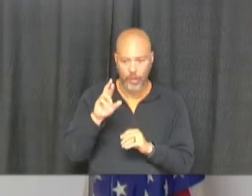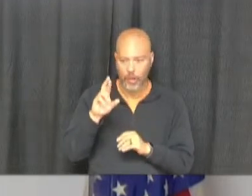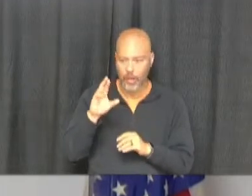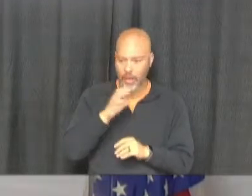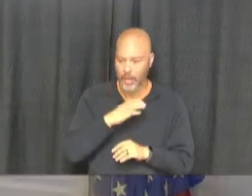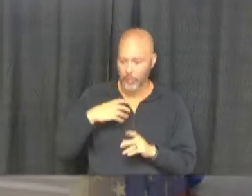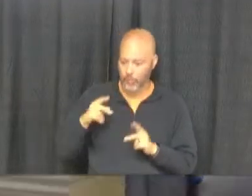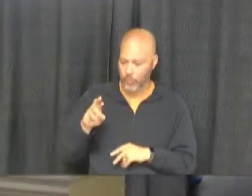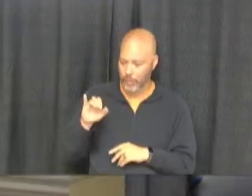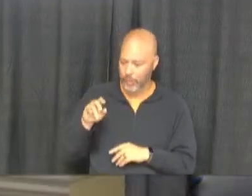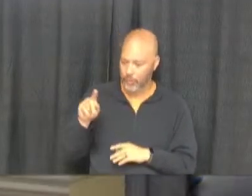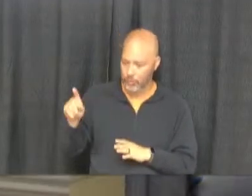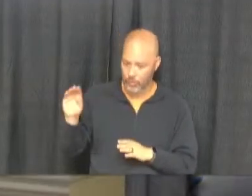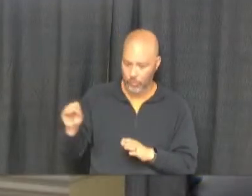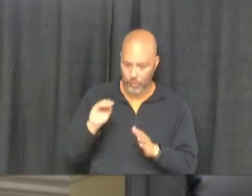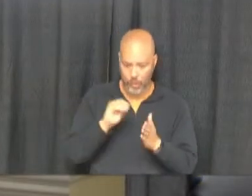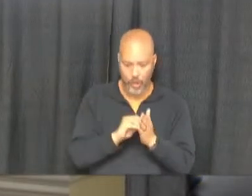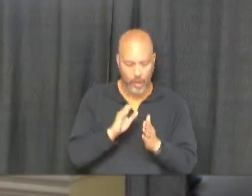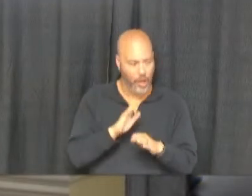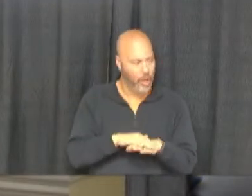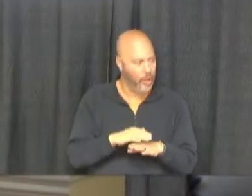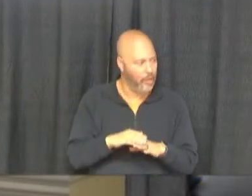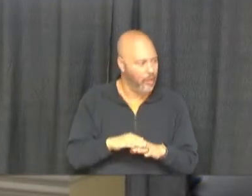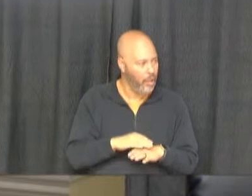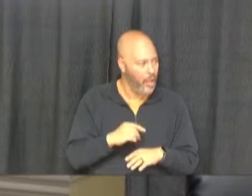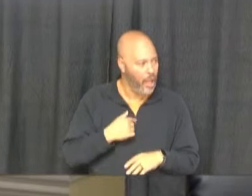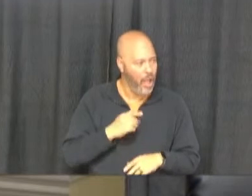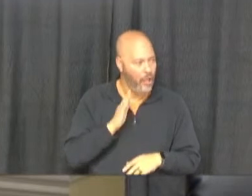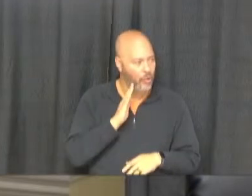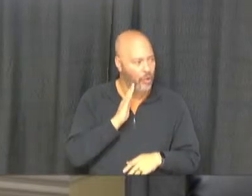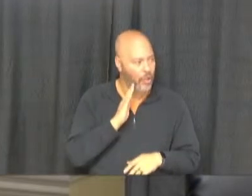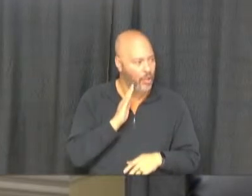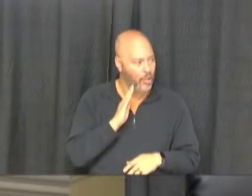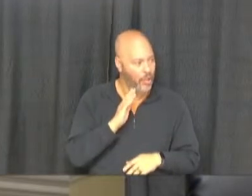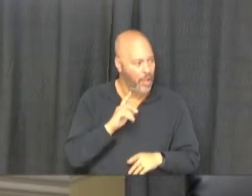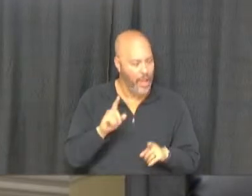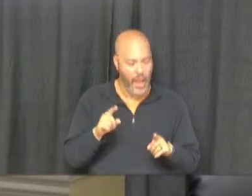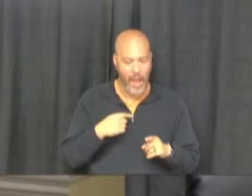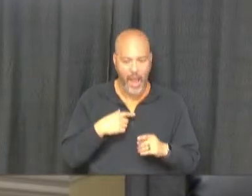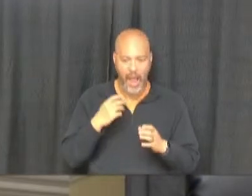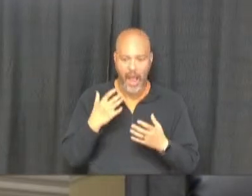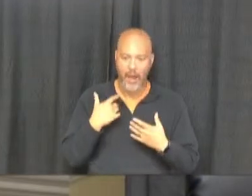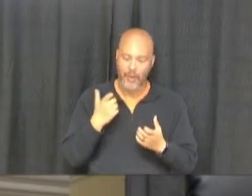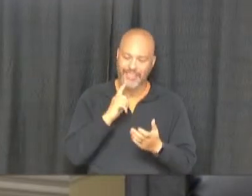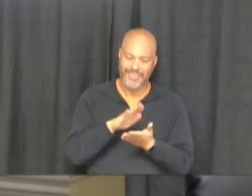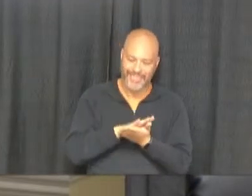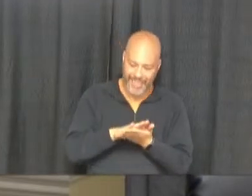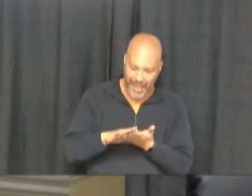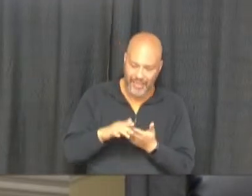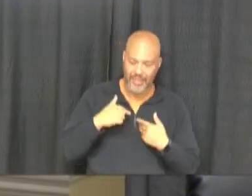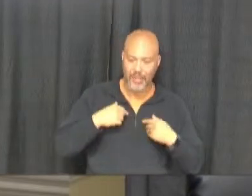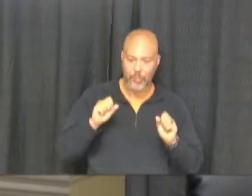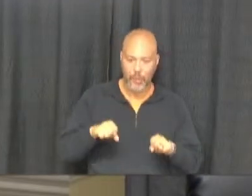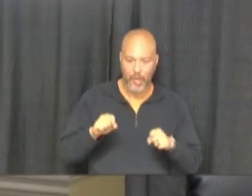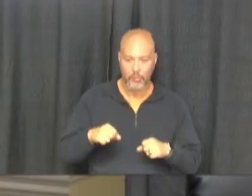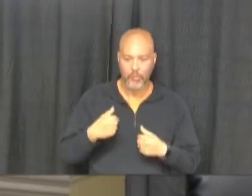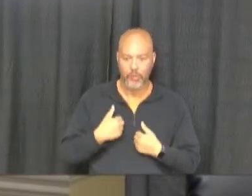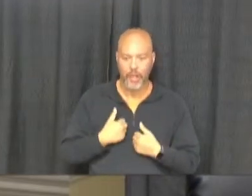business. You are recognized. Yeah, I would just, as tactfully as I can say this, I've